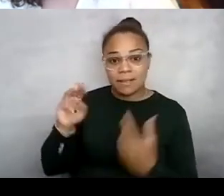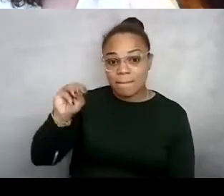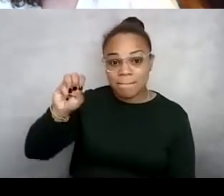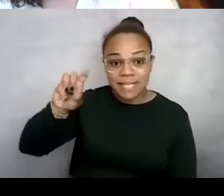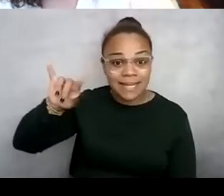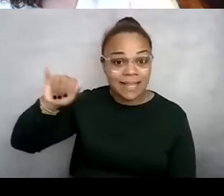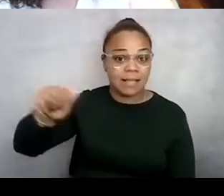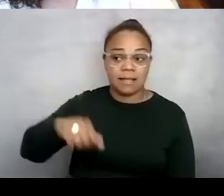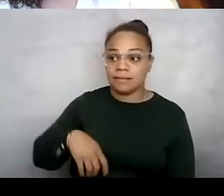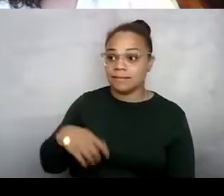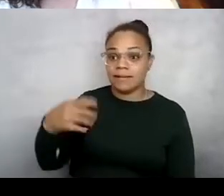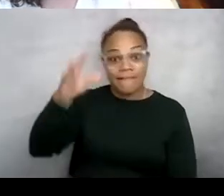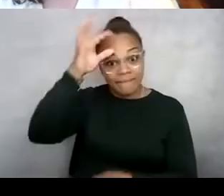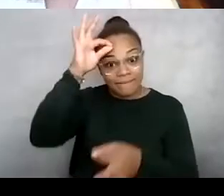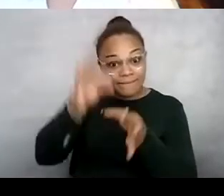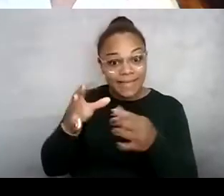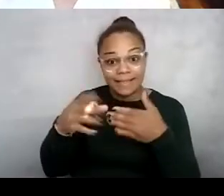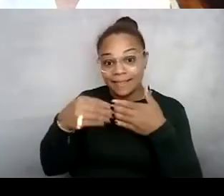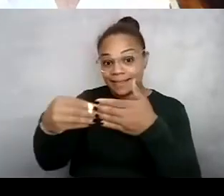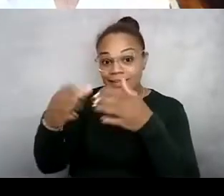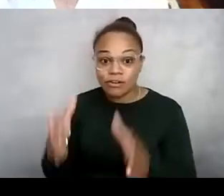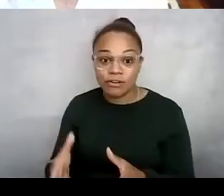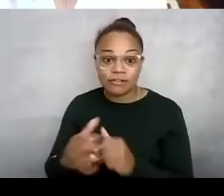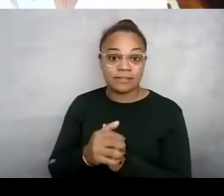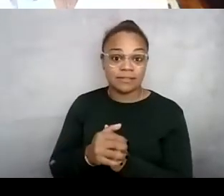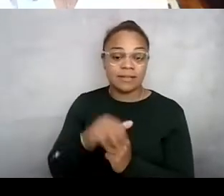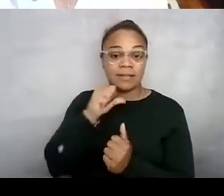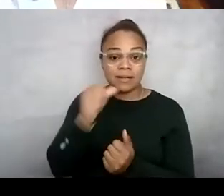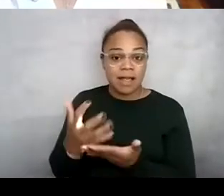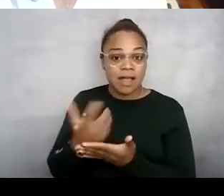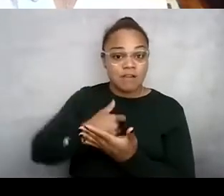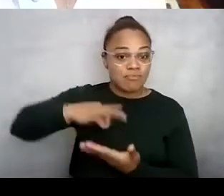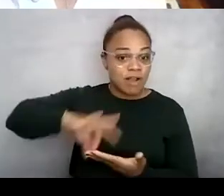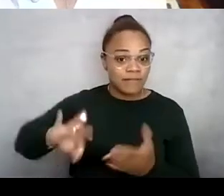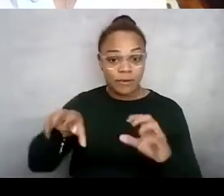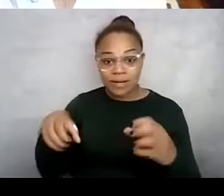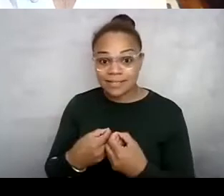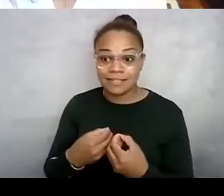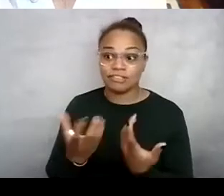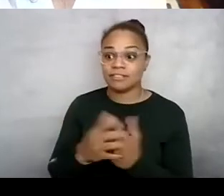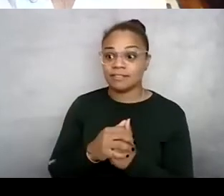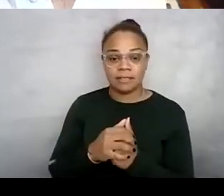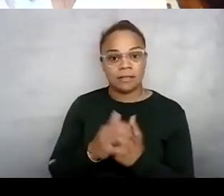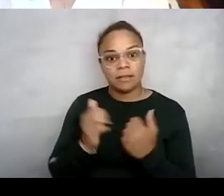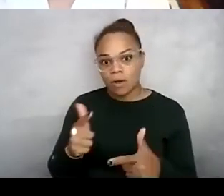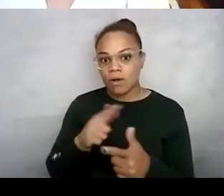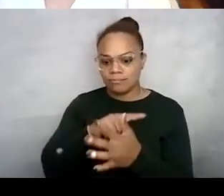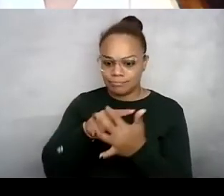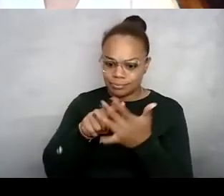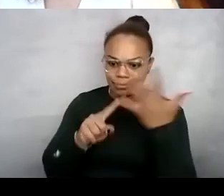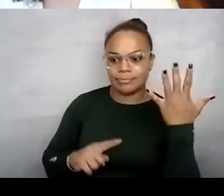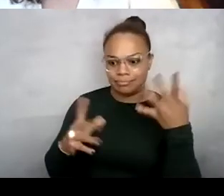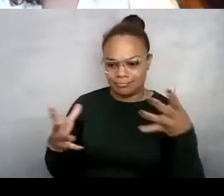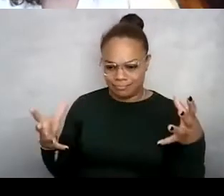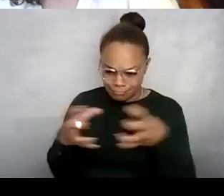the faith leaders, the nonprofit organizations, all of these things that had to come together to get you to